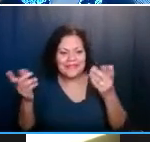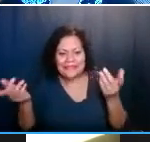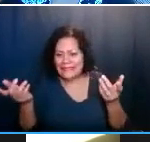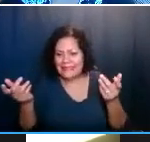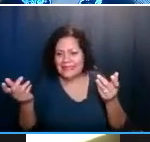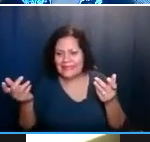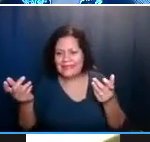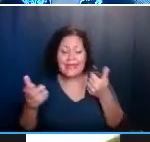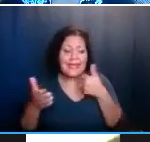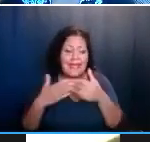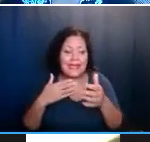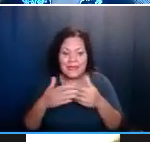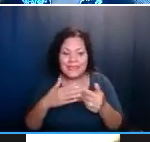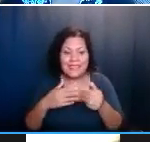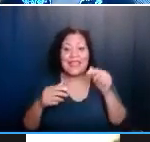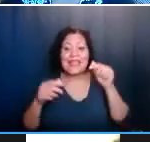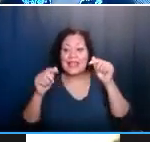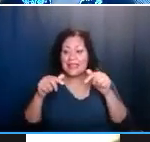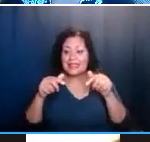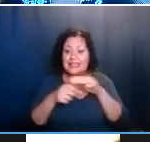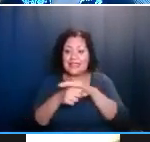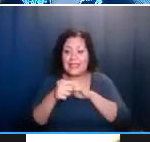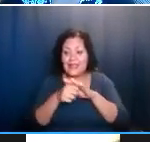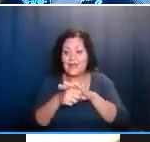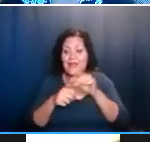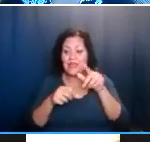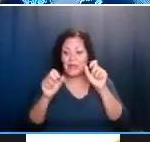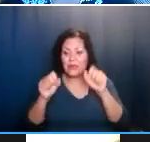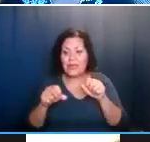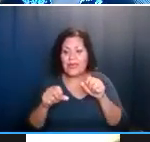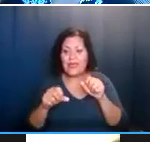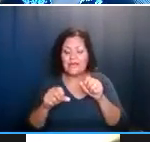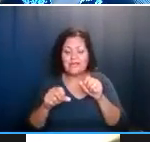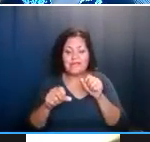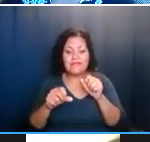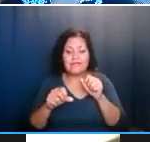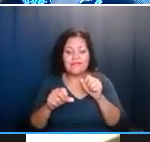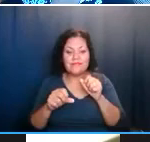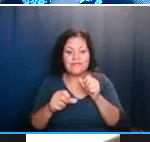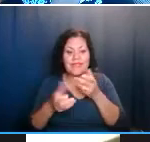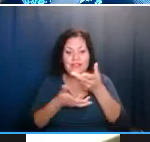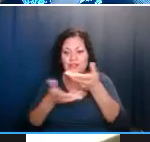anyway, this is the area where you can interact and engage